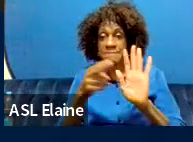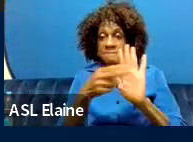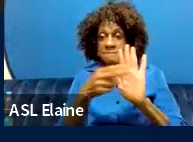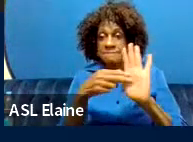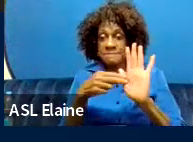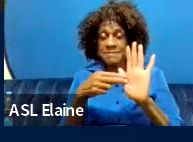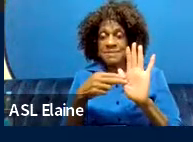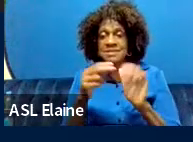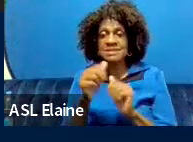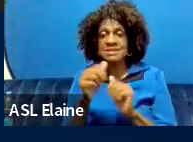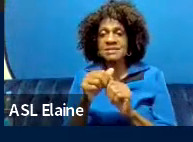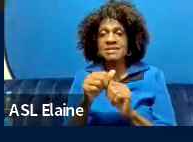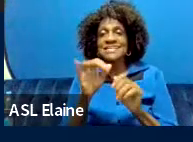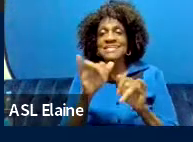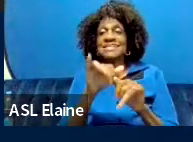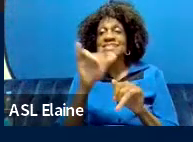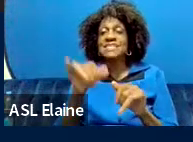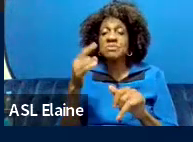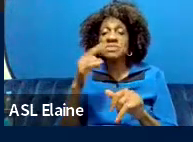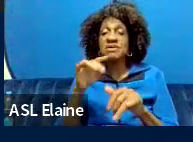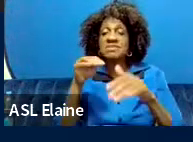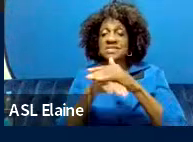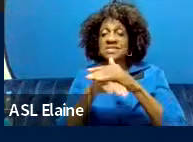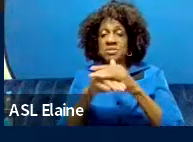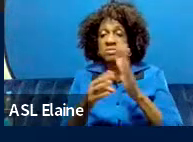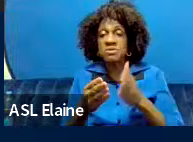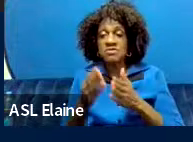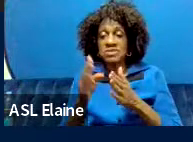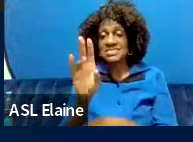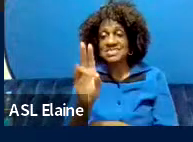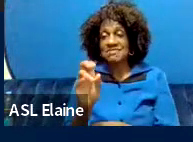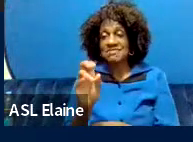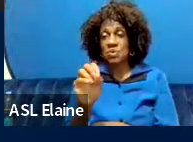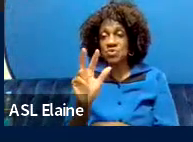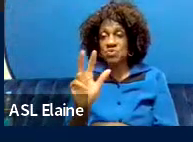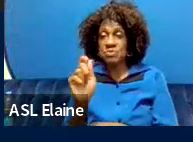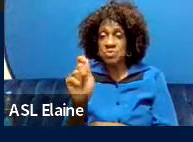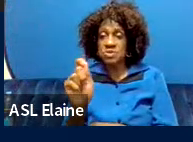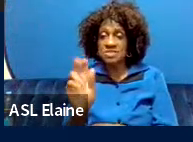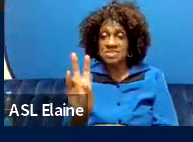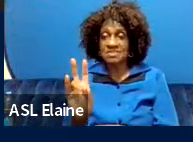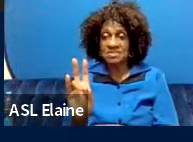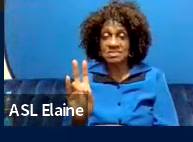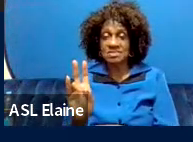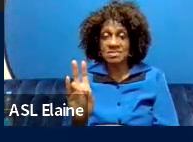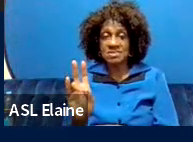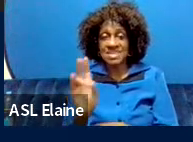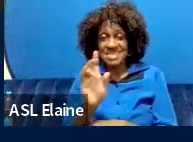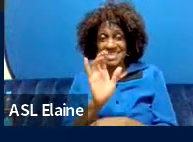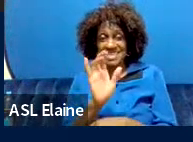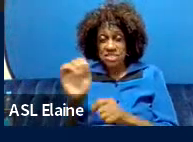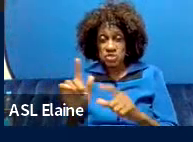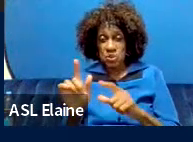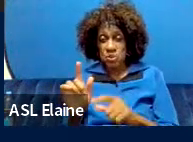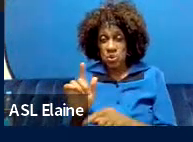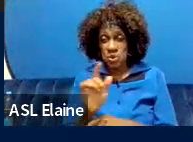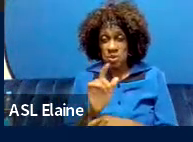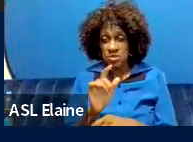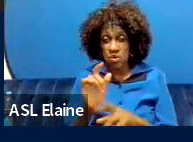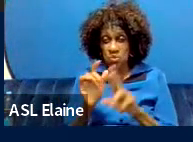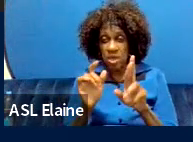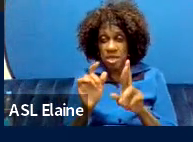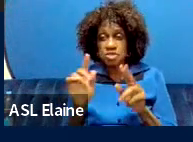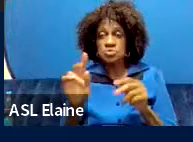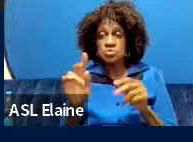is Symbols of Accessibility, Provision 703.7. The slide shows on the right-hand side 2